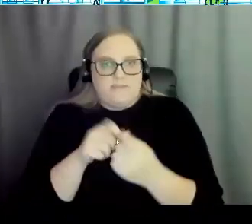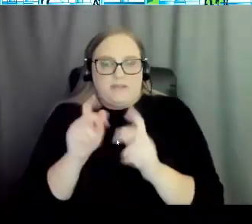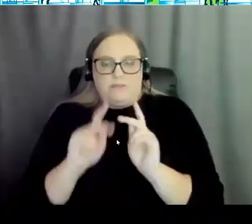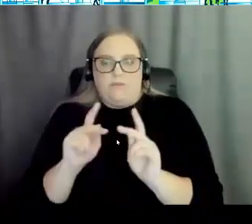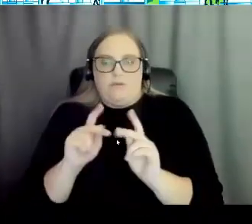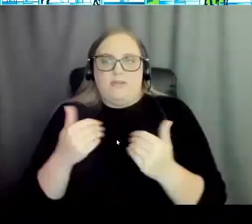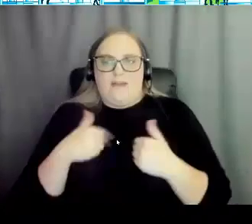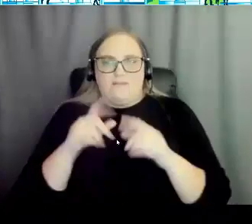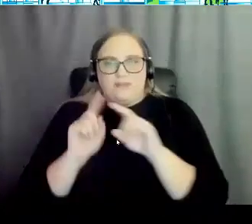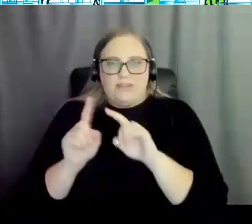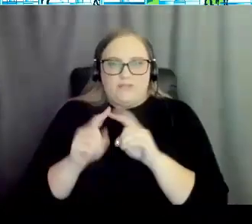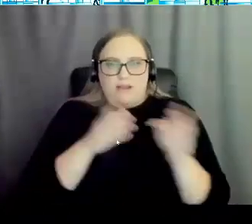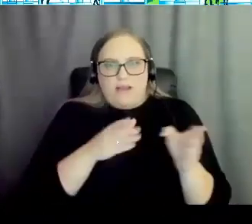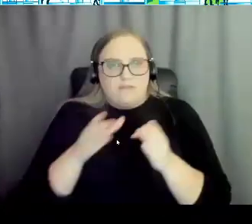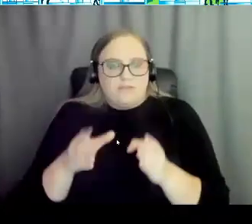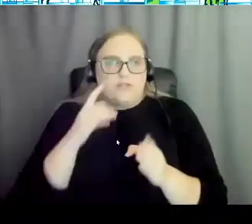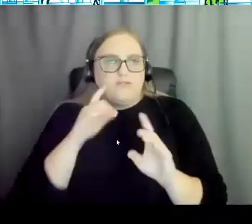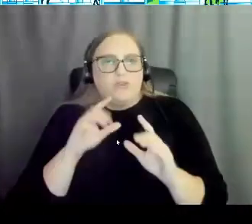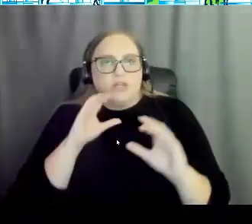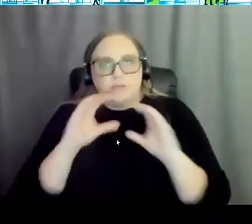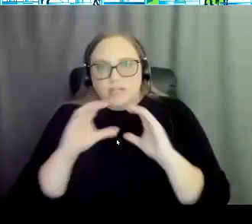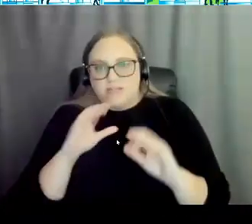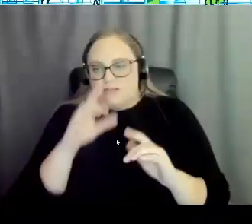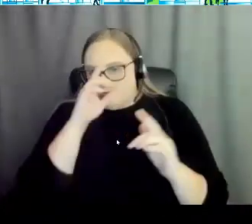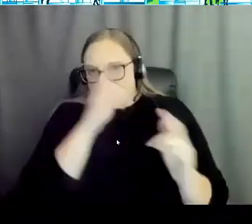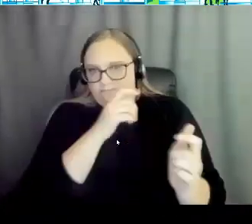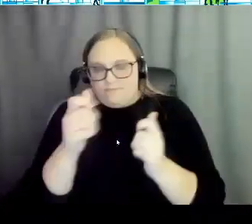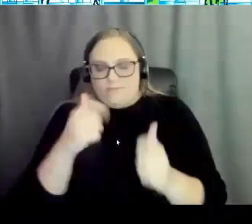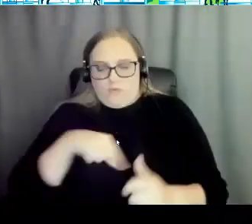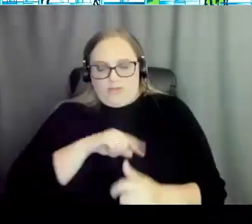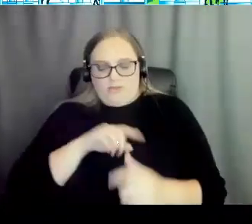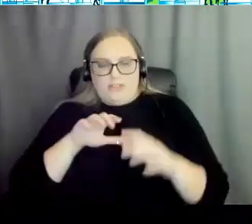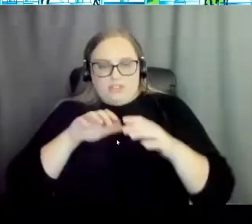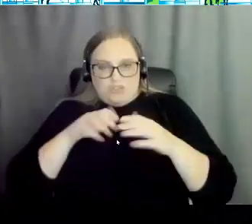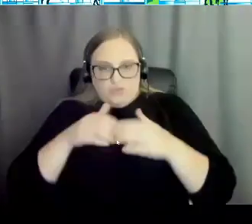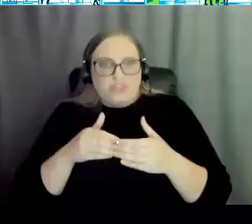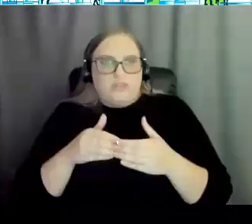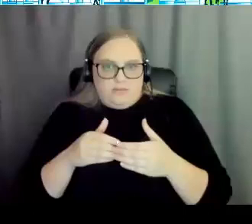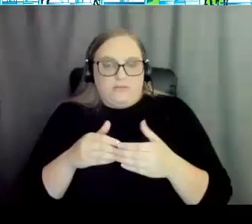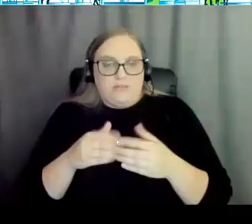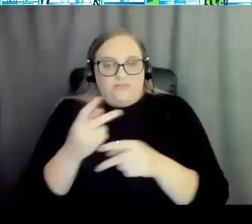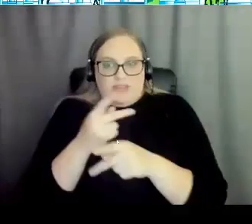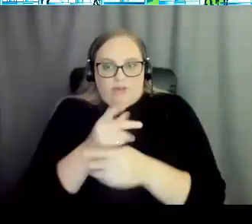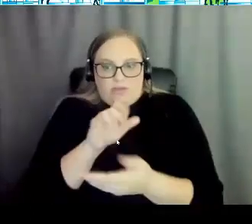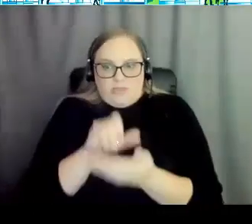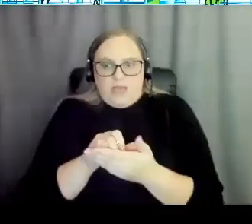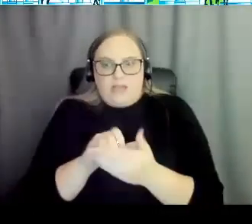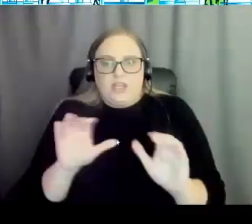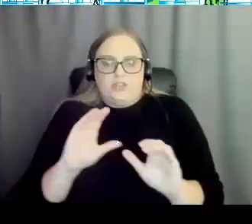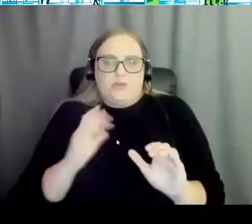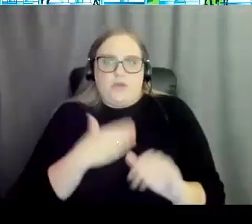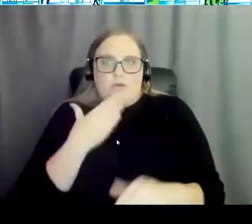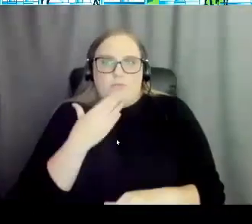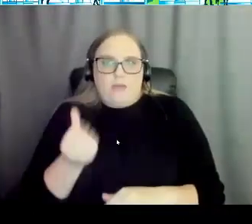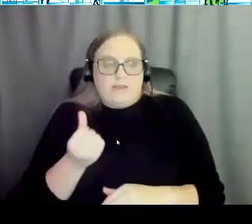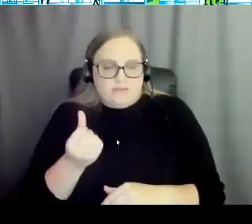avenues for communication. And I think it's up to us as the consortia to find all of those things out and do our very, very best to ensure